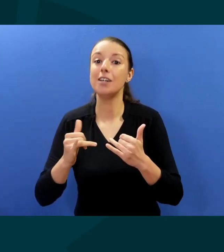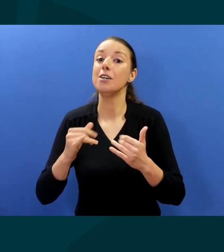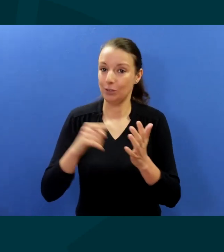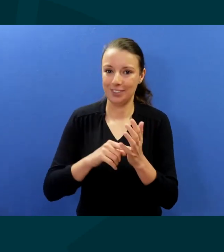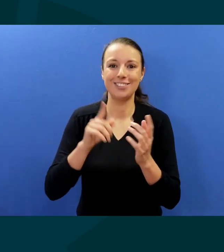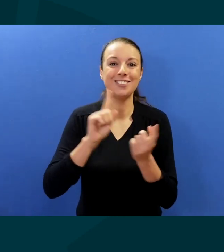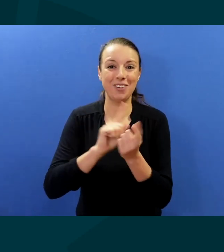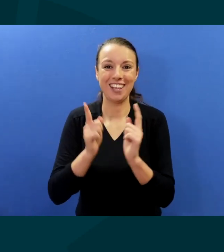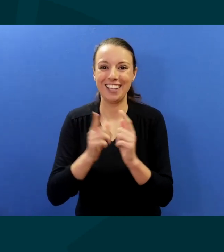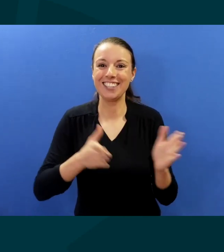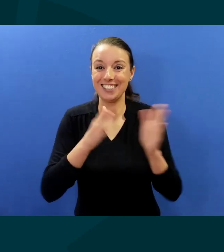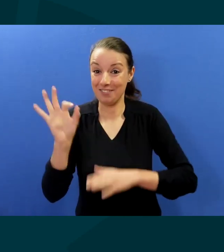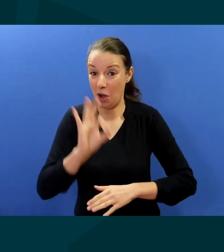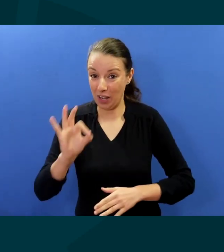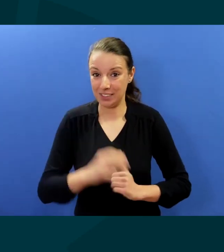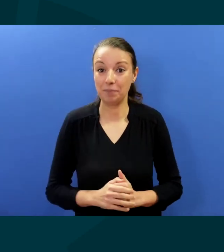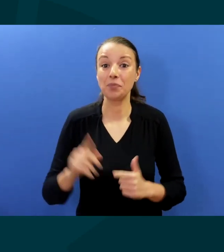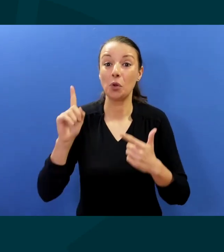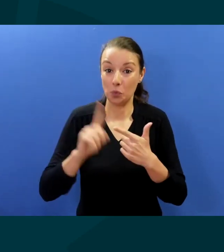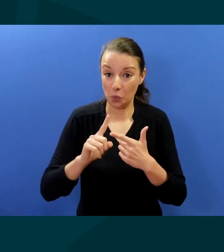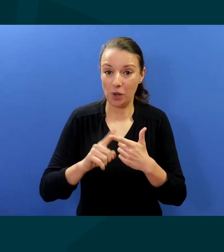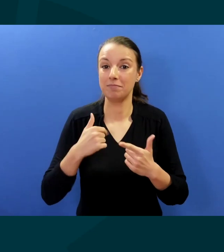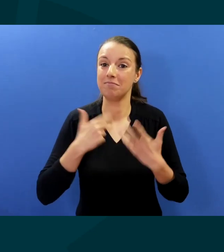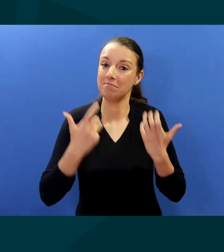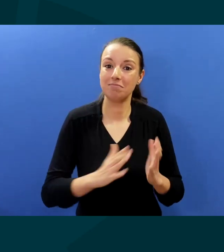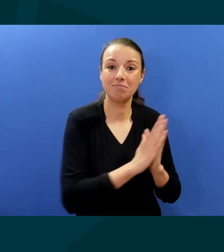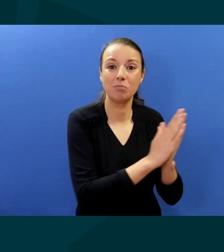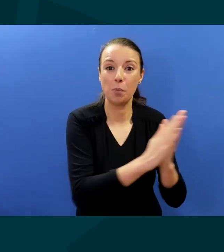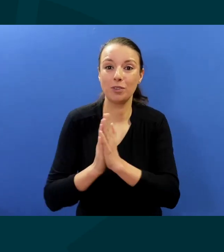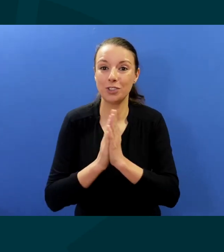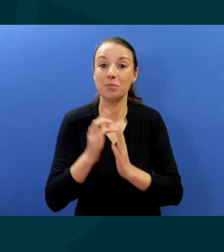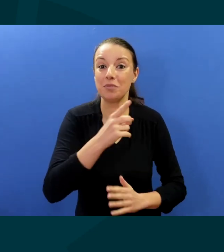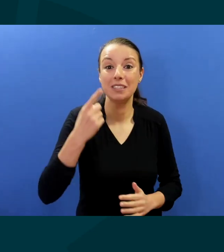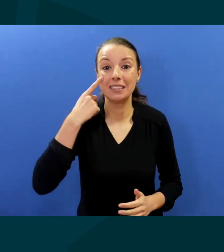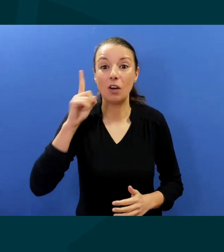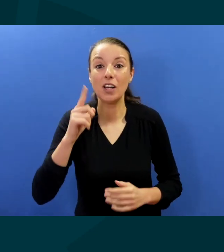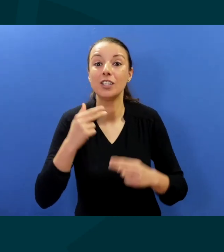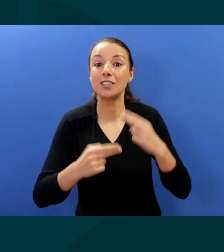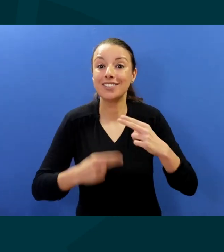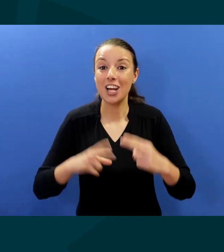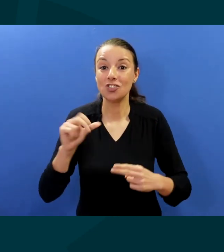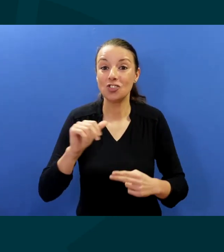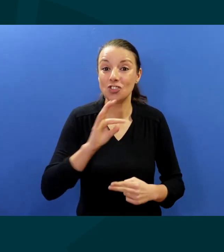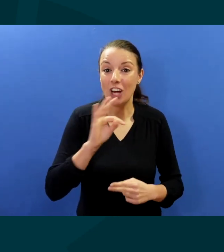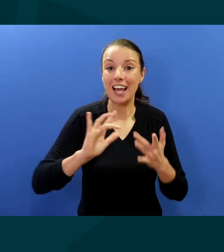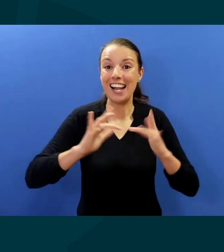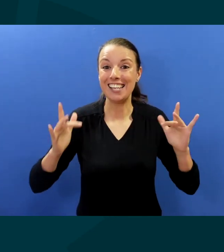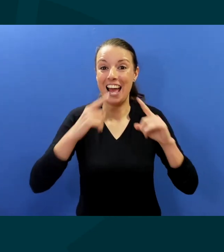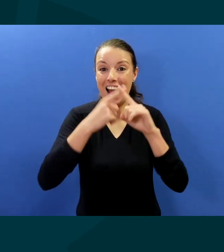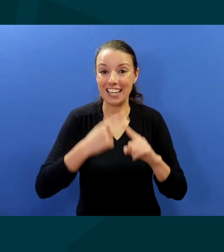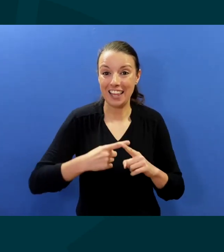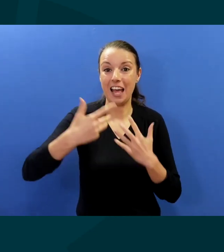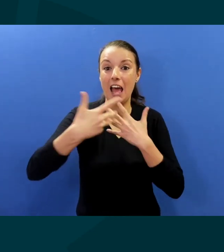at it. Po drugie, chciałem Państwa bardzo prosić o zauważenie, że na czacie macie link do ankiety